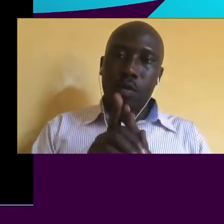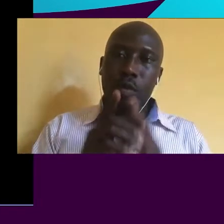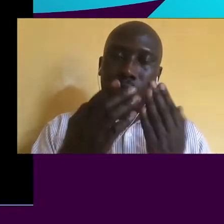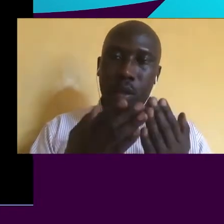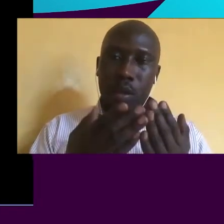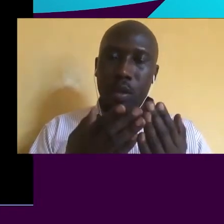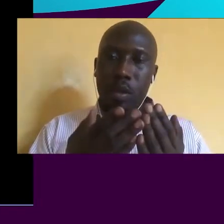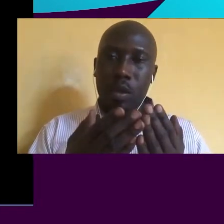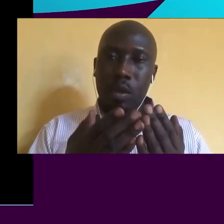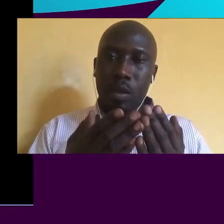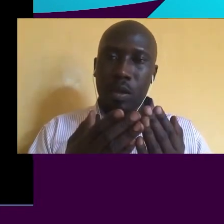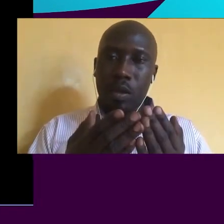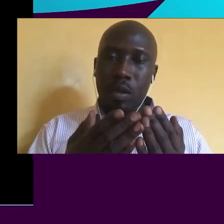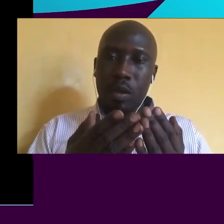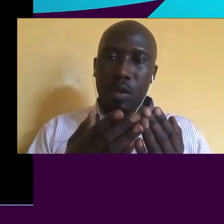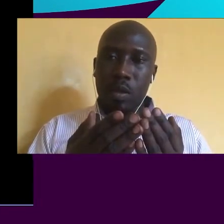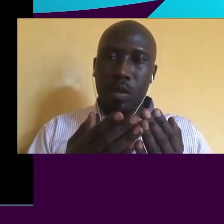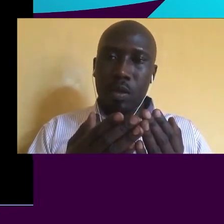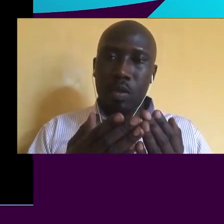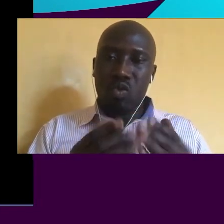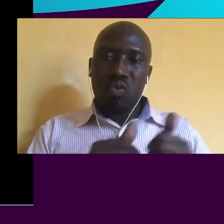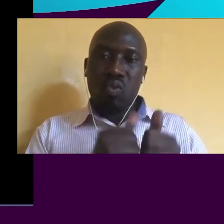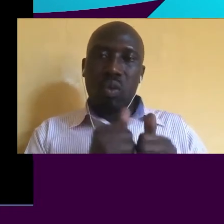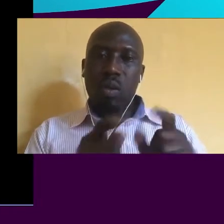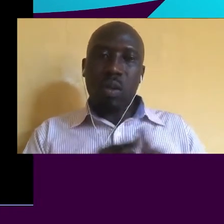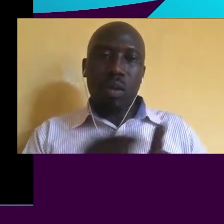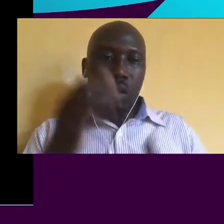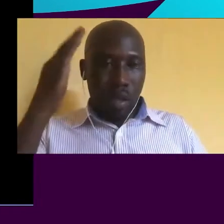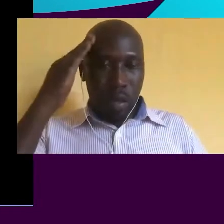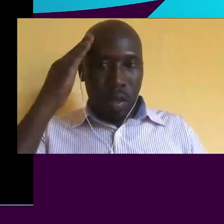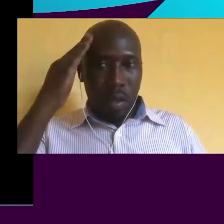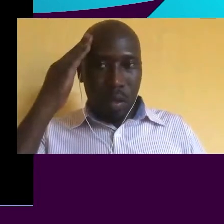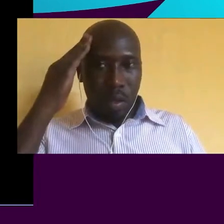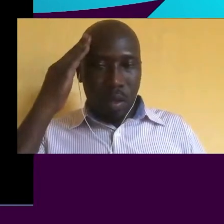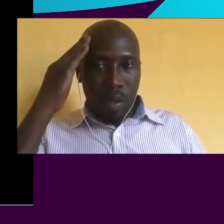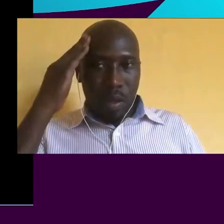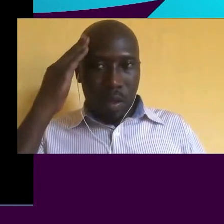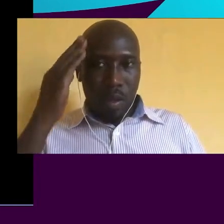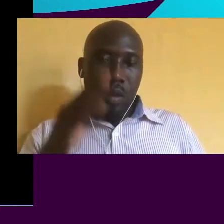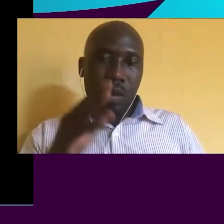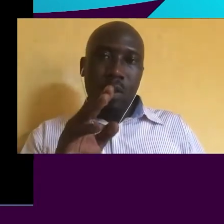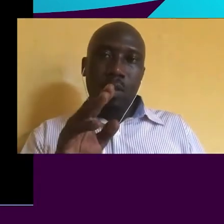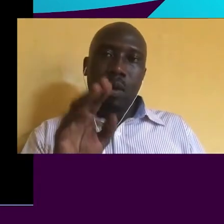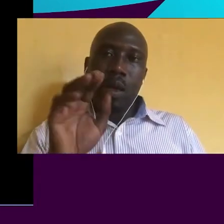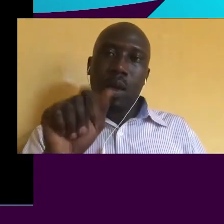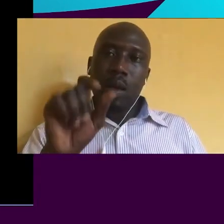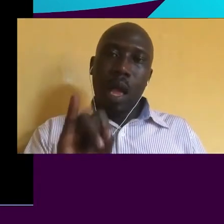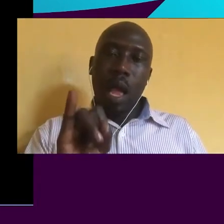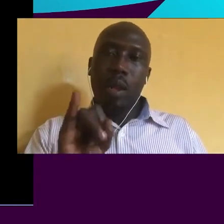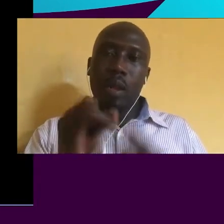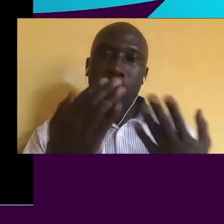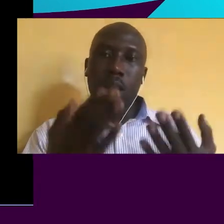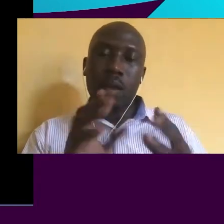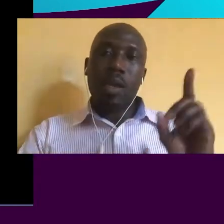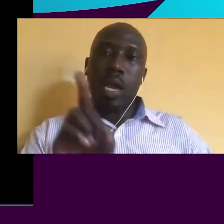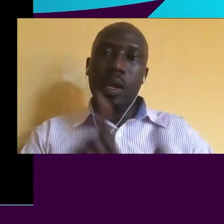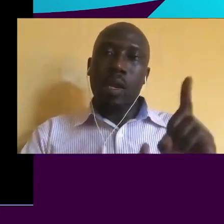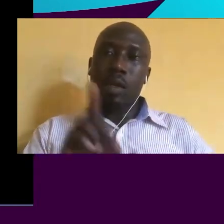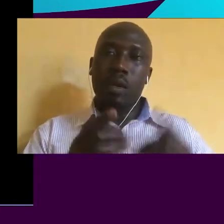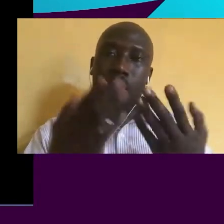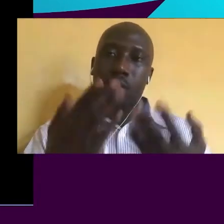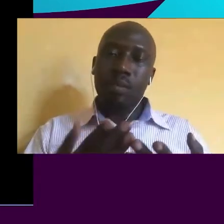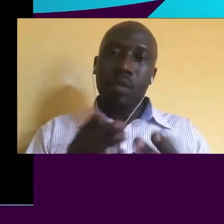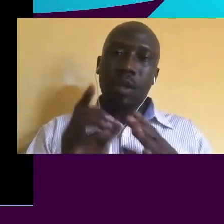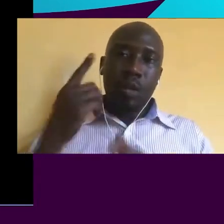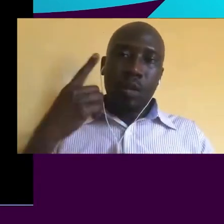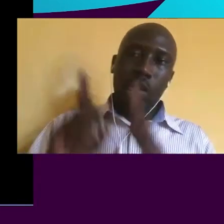department, which is headed by none other than Mr. Ali Mwewe, who is the director for development.